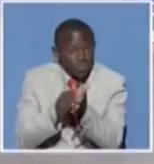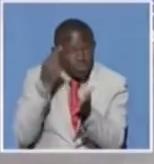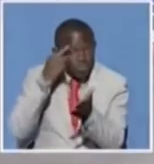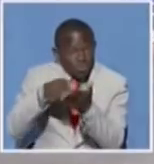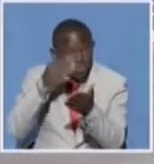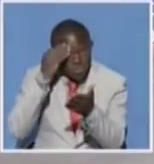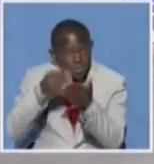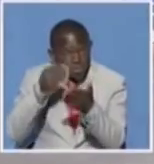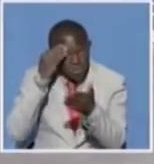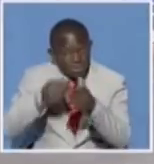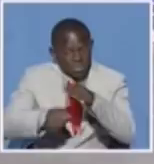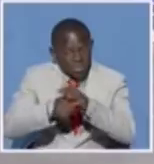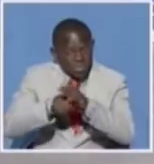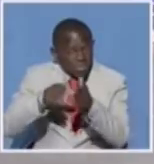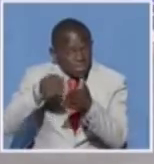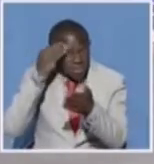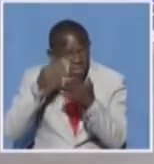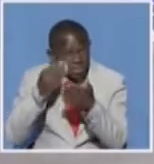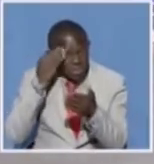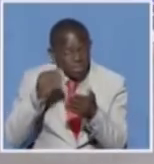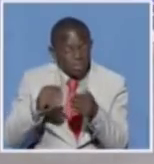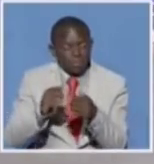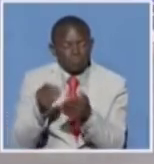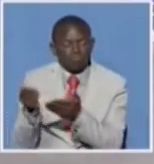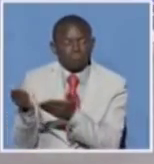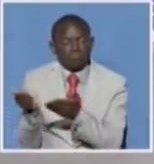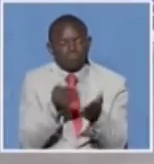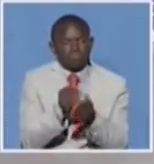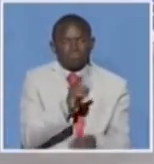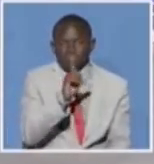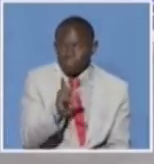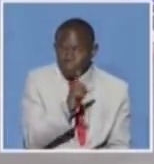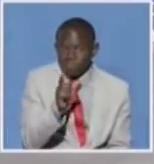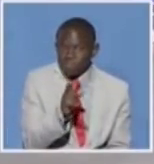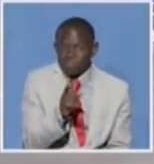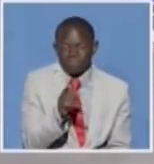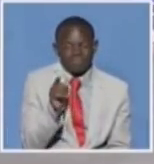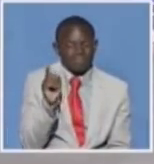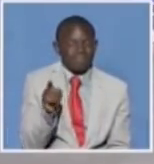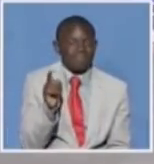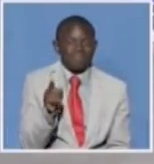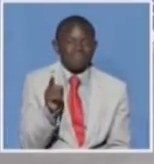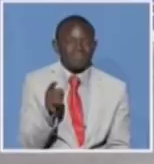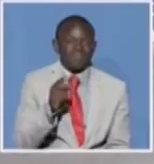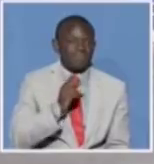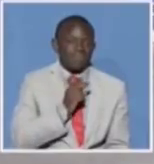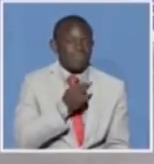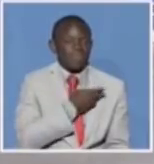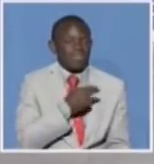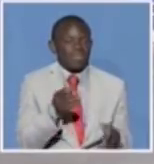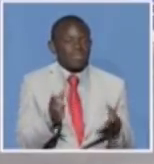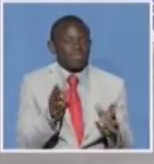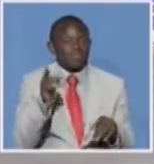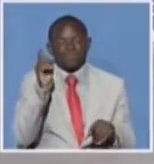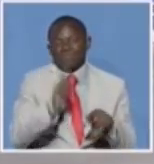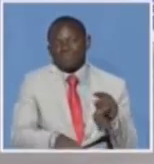immoral issues, then we are concerned as a government. And that we cannot, allow. And you